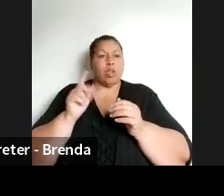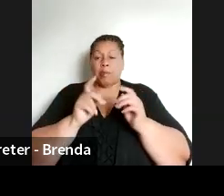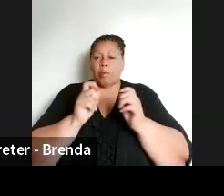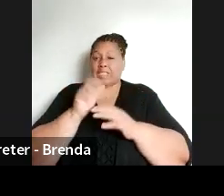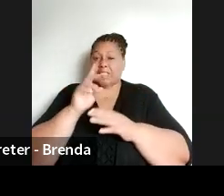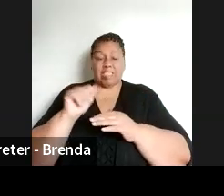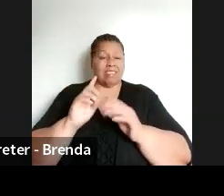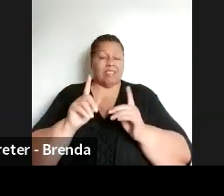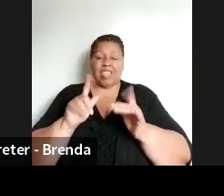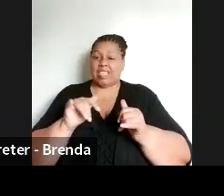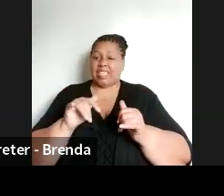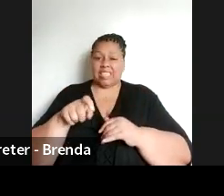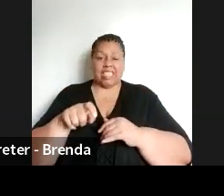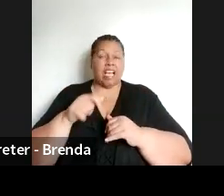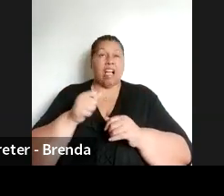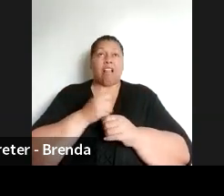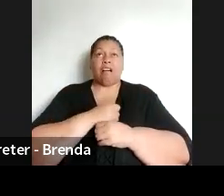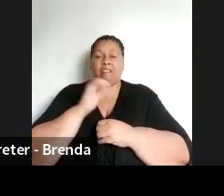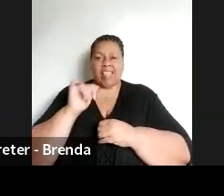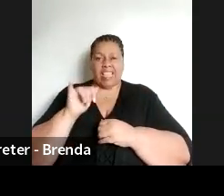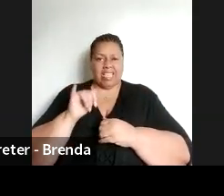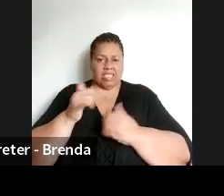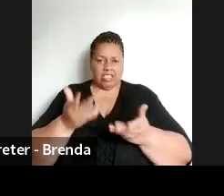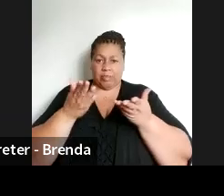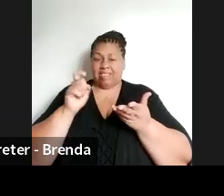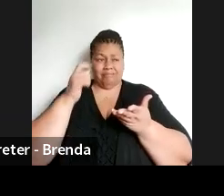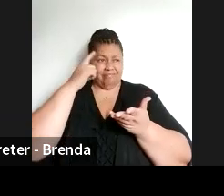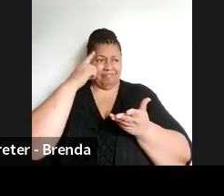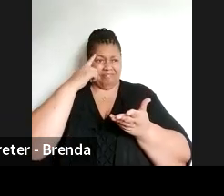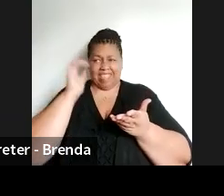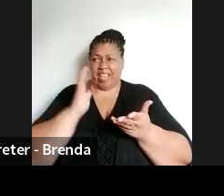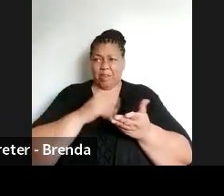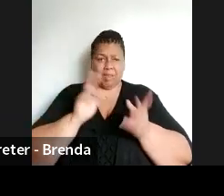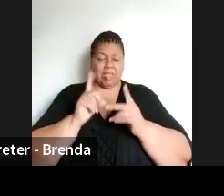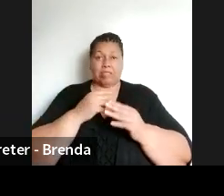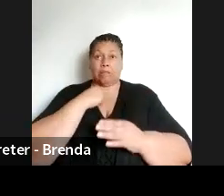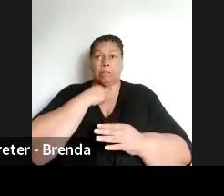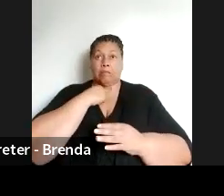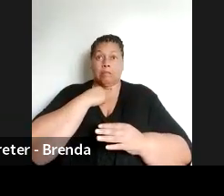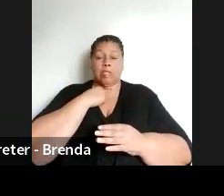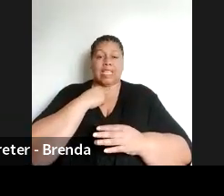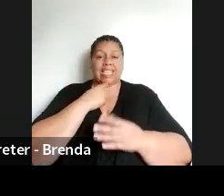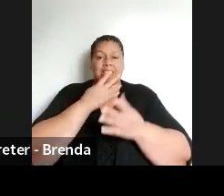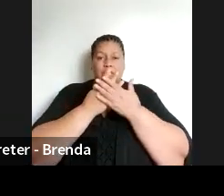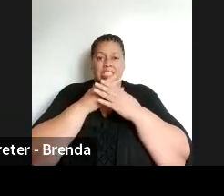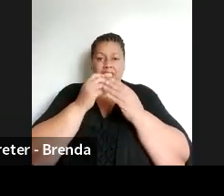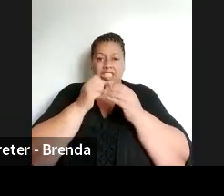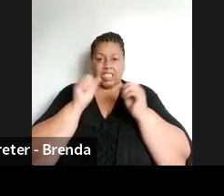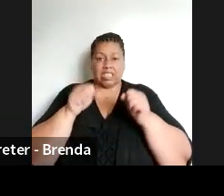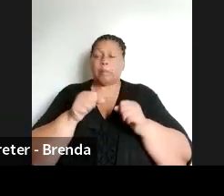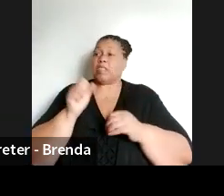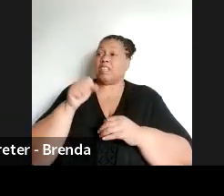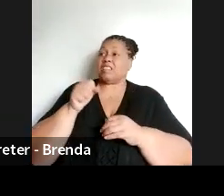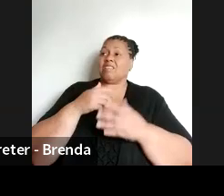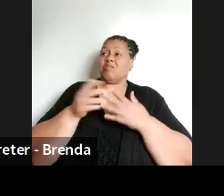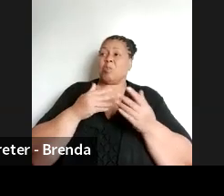that suggestion because I think our folks get trapped in the prison system a lot of times. And even though if you have a disability,